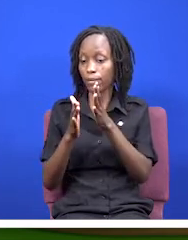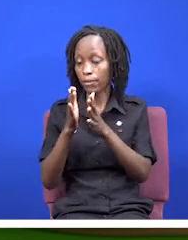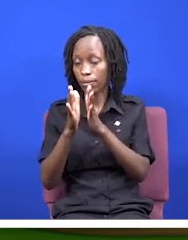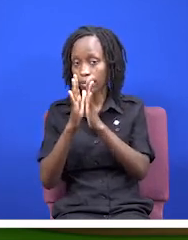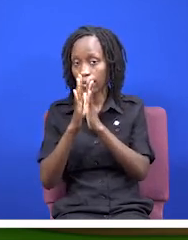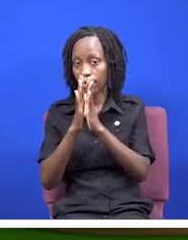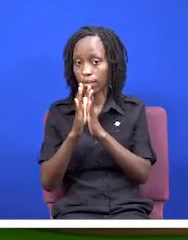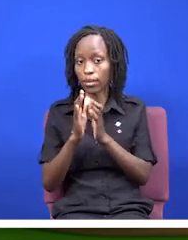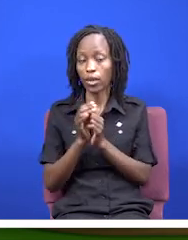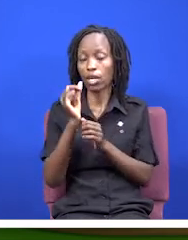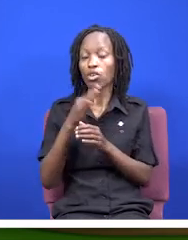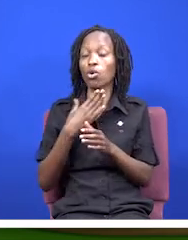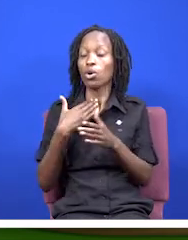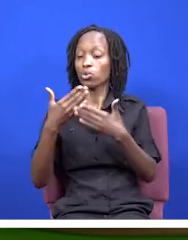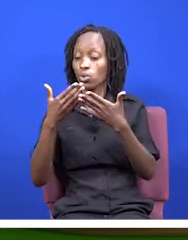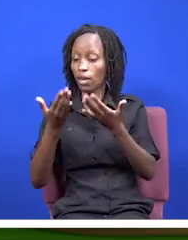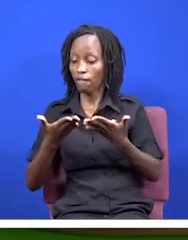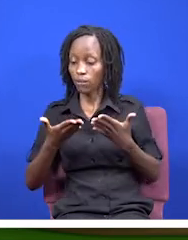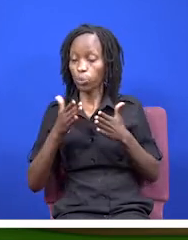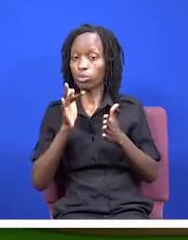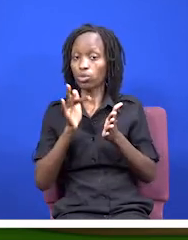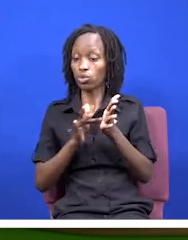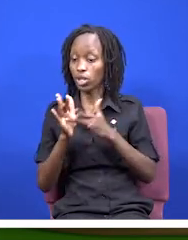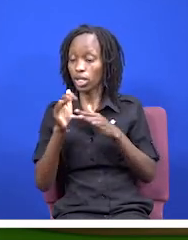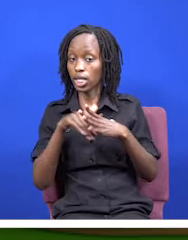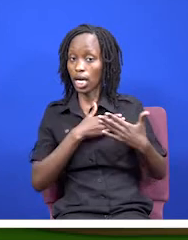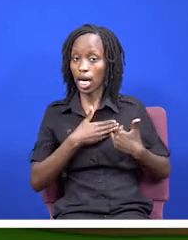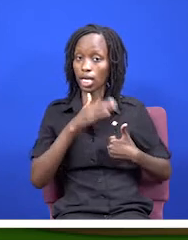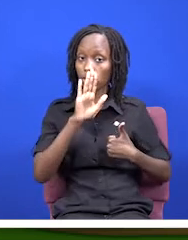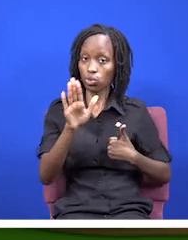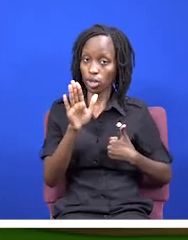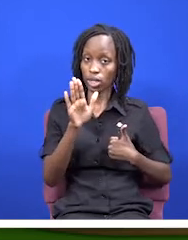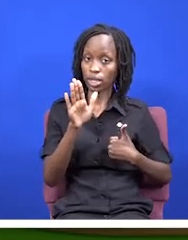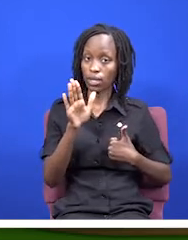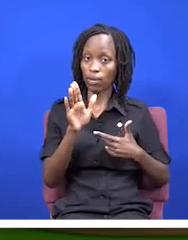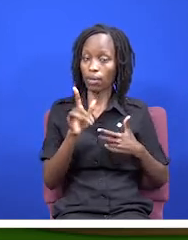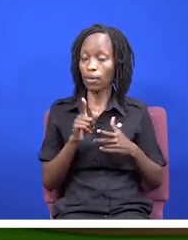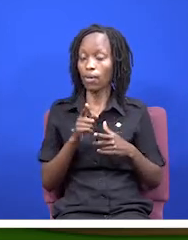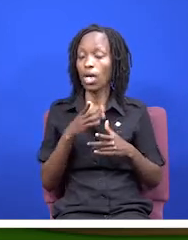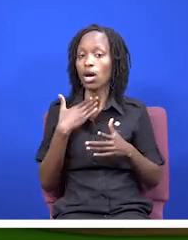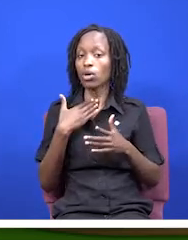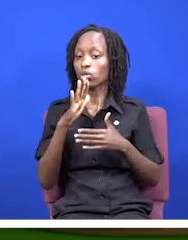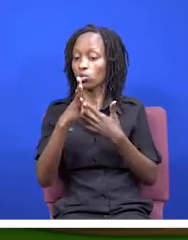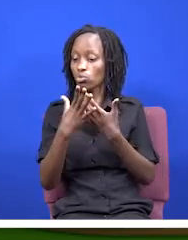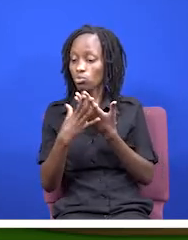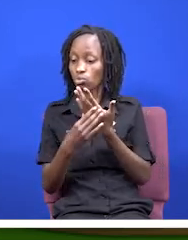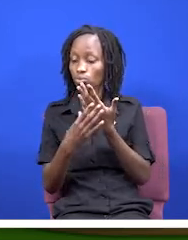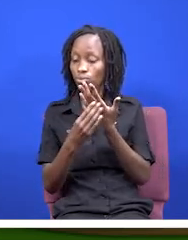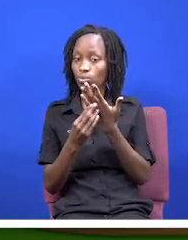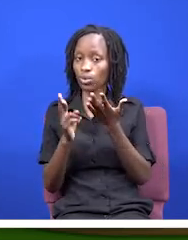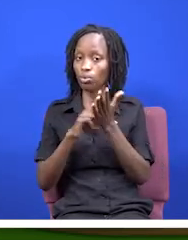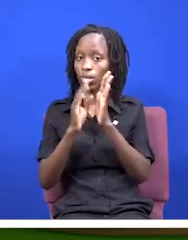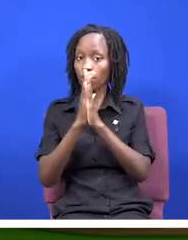home, if you want to invite Jesus in your heart, and I know you do, I would like you to say this